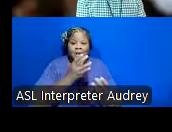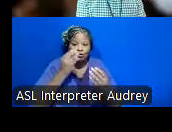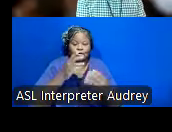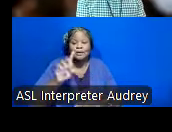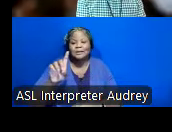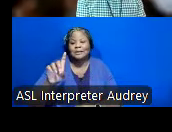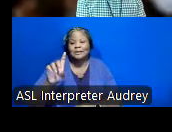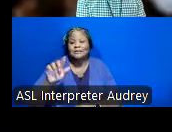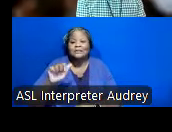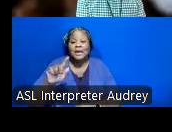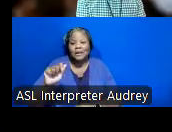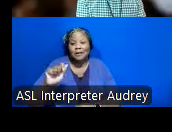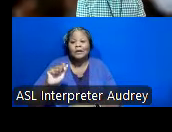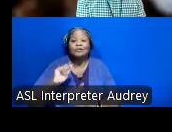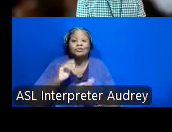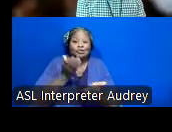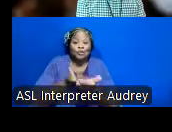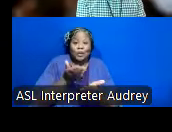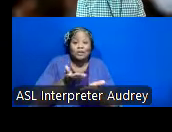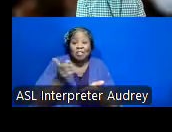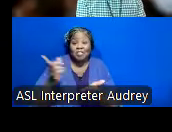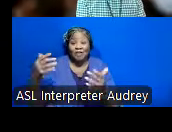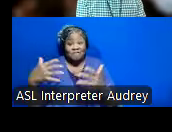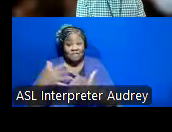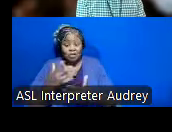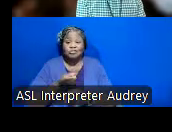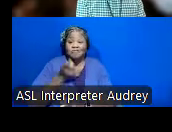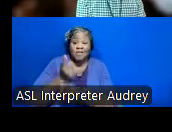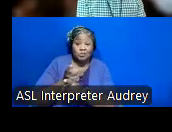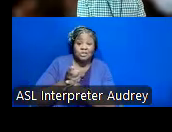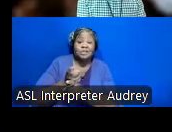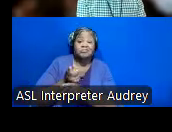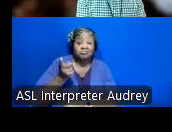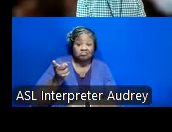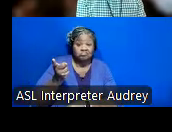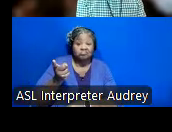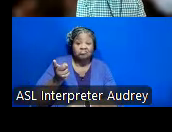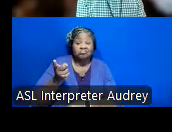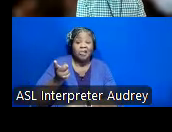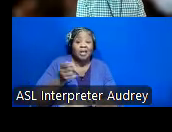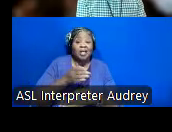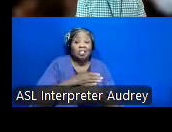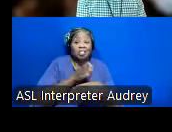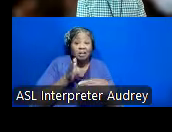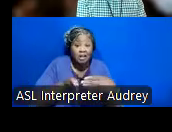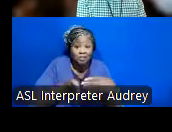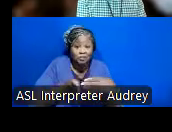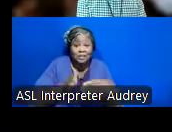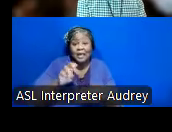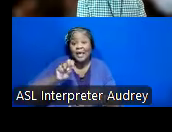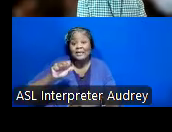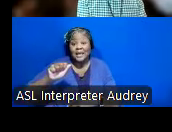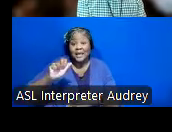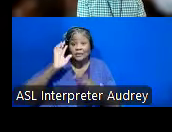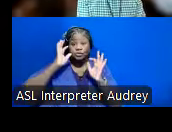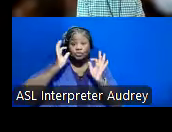data, showing us that these fears are founded and that the consequences of this SSA